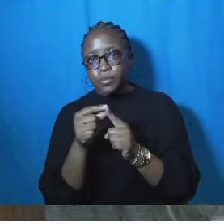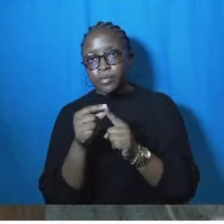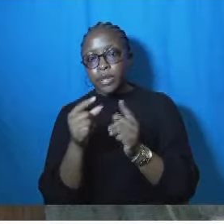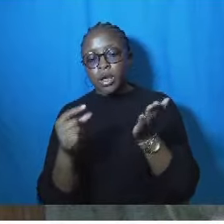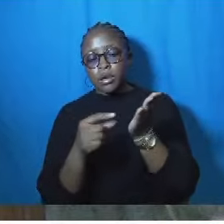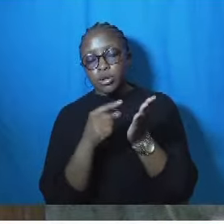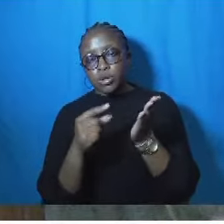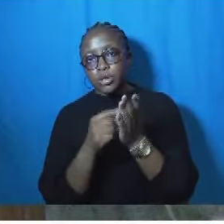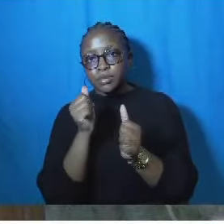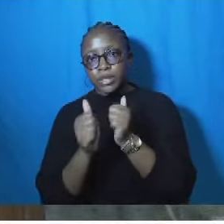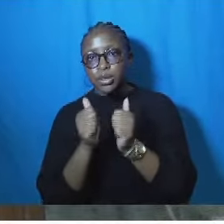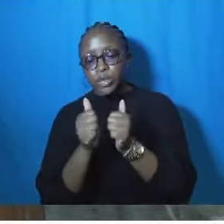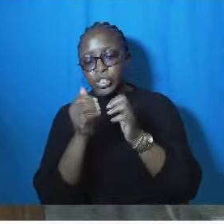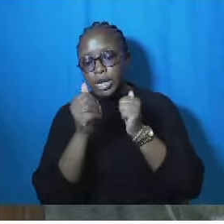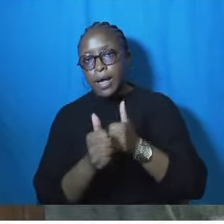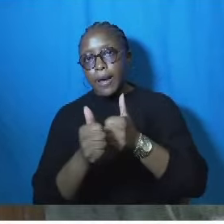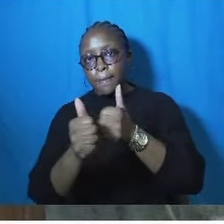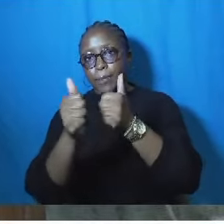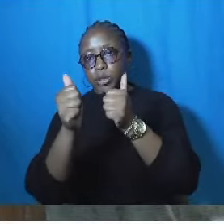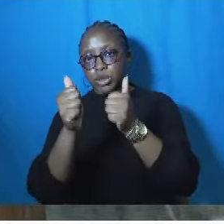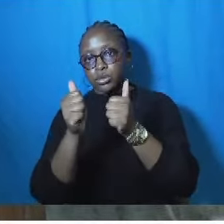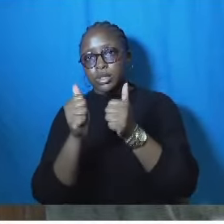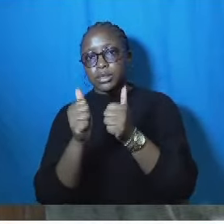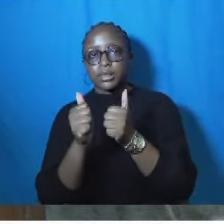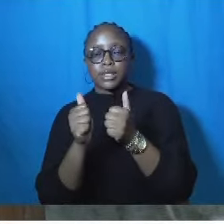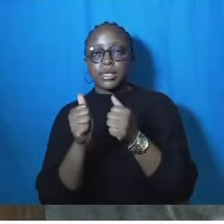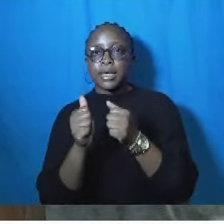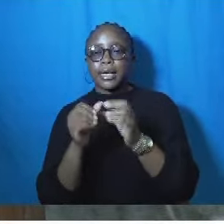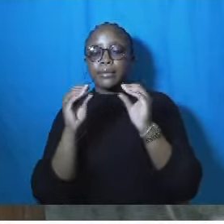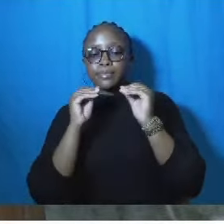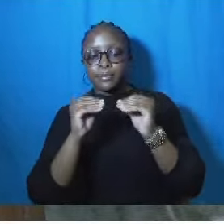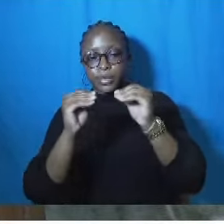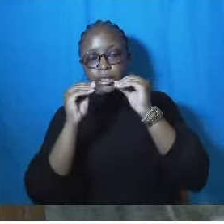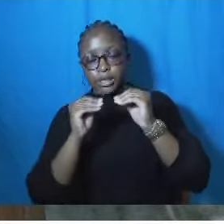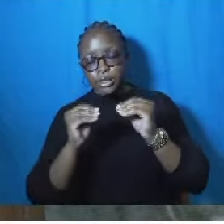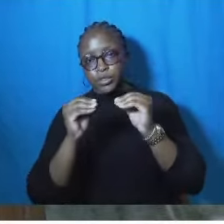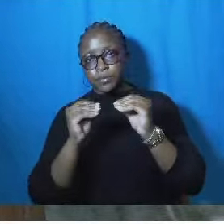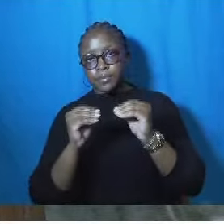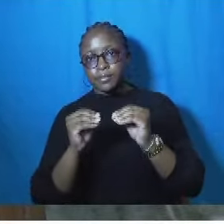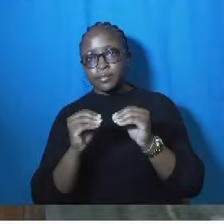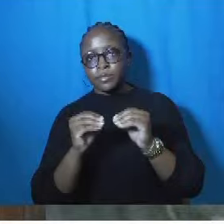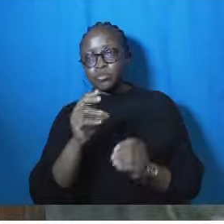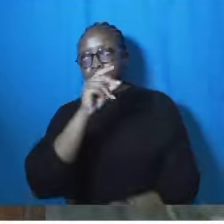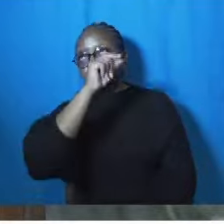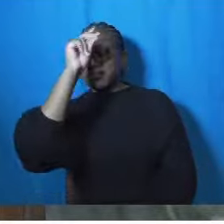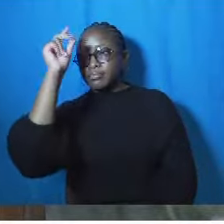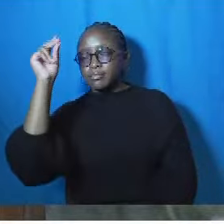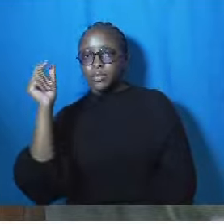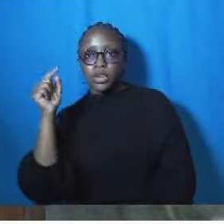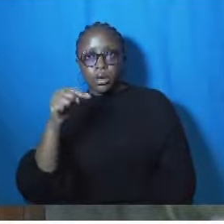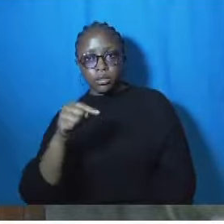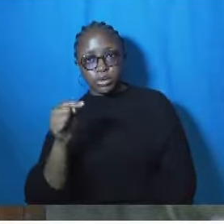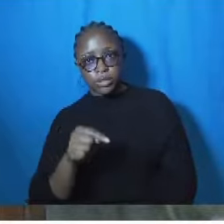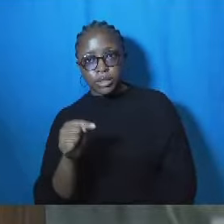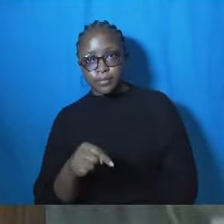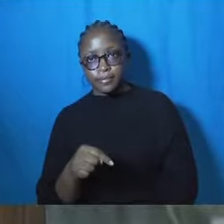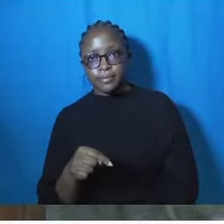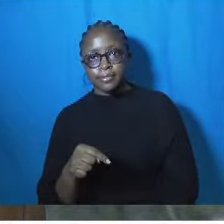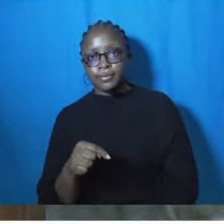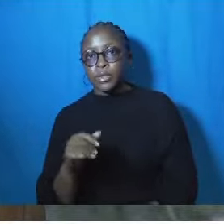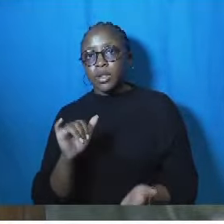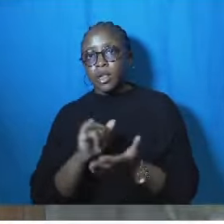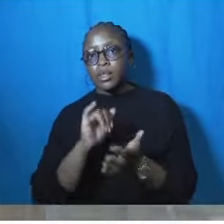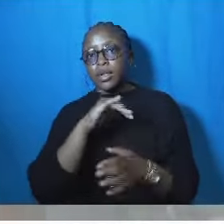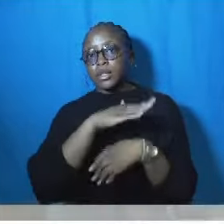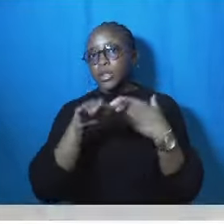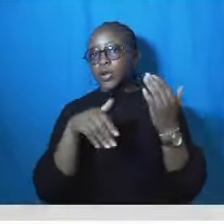us, even today, who have received it. And for what end? That all of them